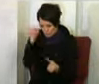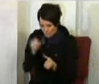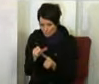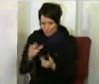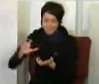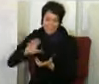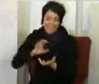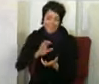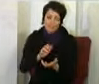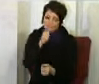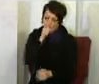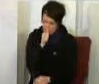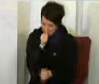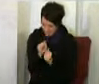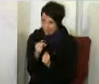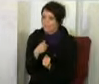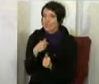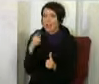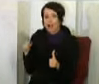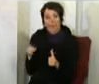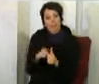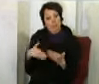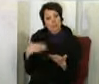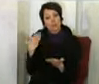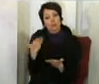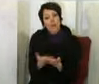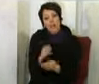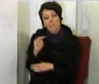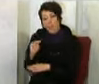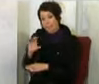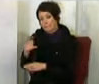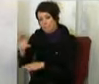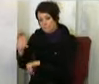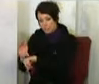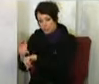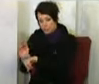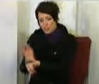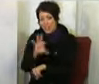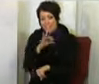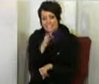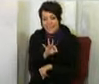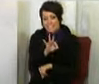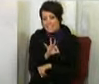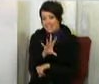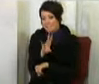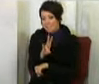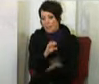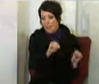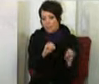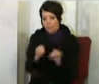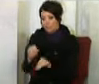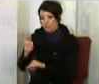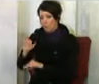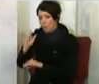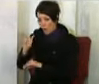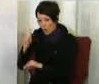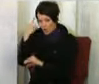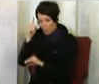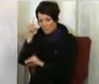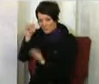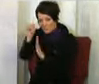So bear with me. I first came to MCC in 1997. I had just moved to Tallahassee, Florida to attend Florida State